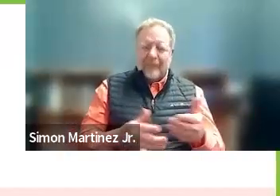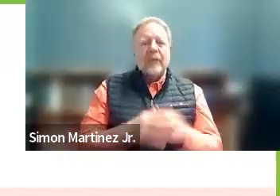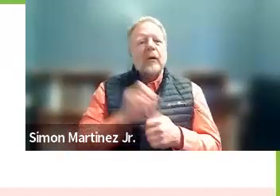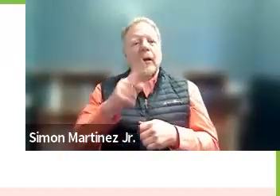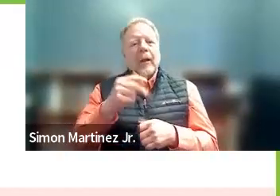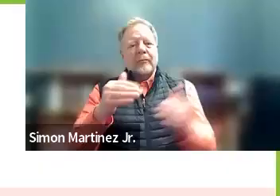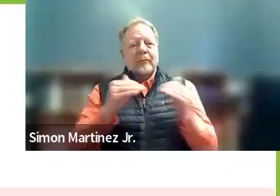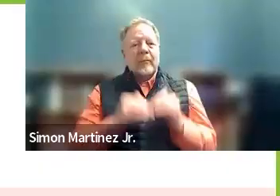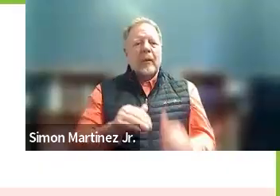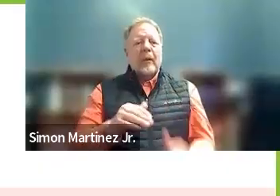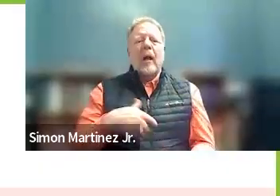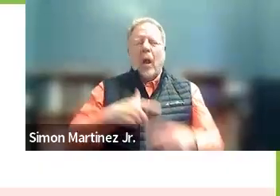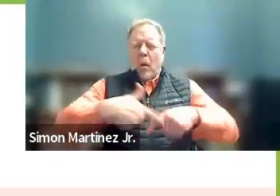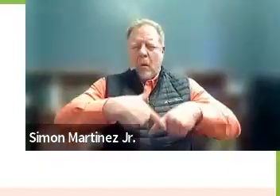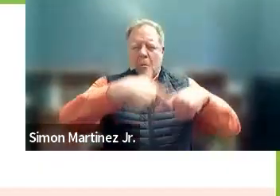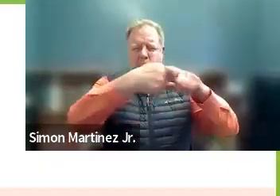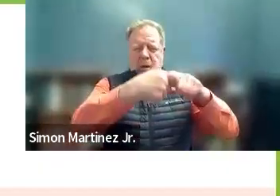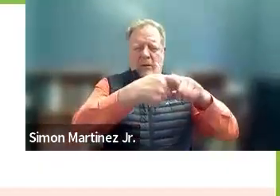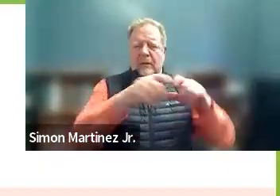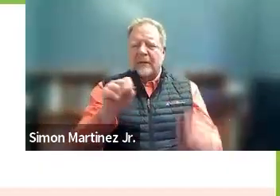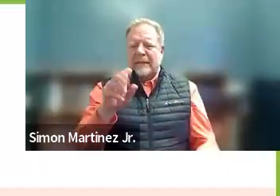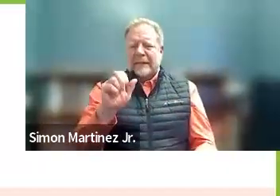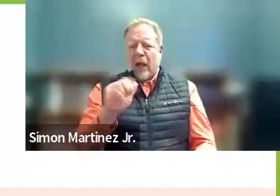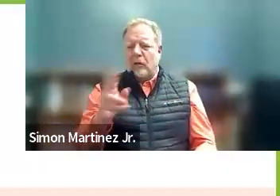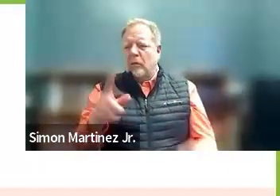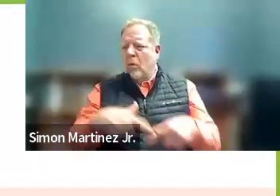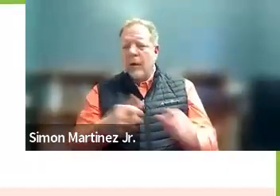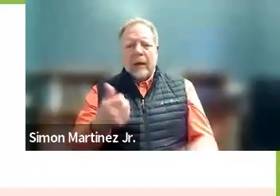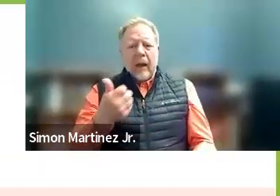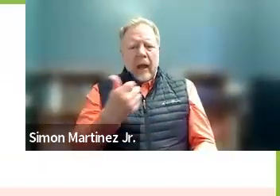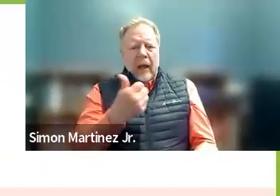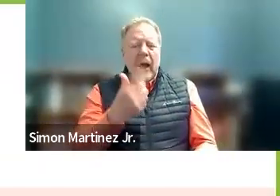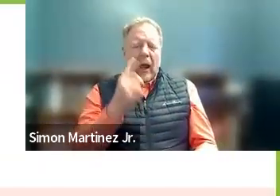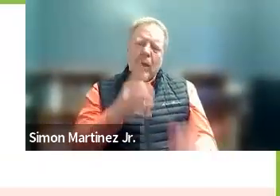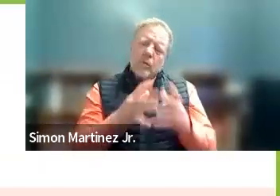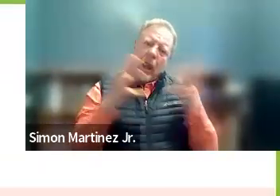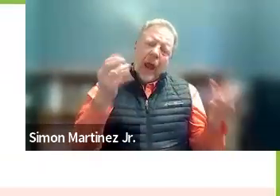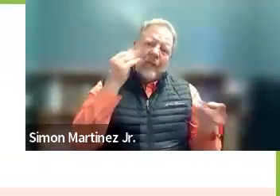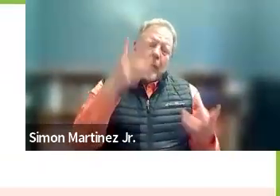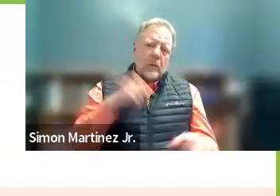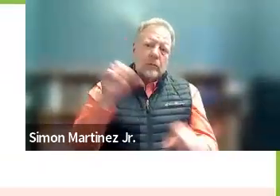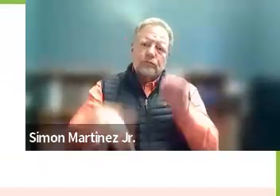Okay. I'll pause there quickly, Sarah, if there's anything. That was a lot of information.